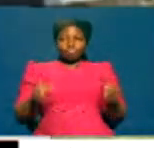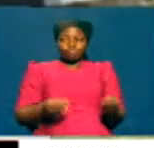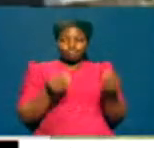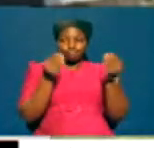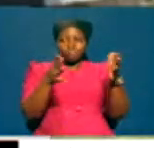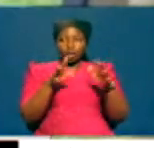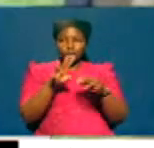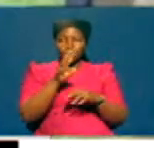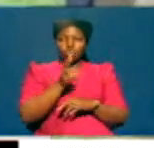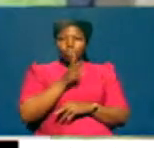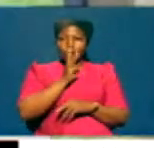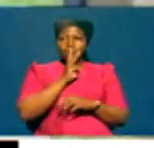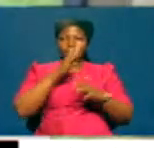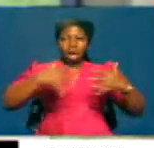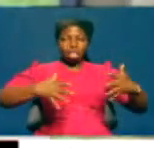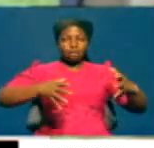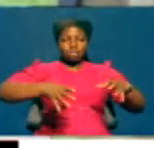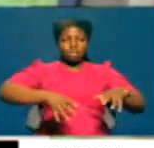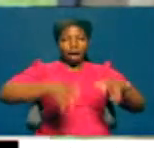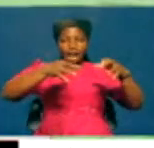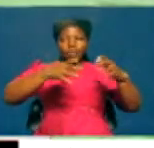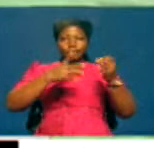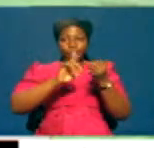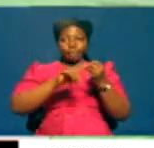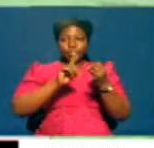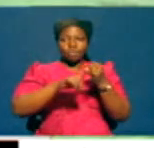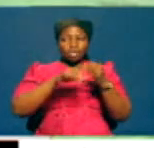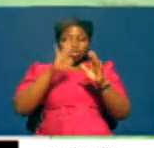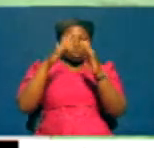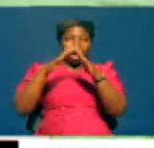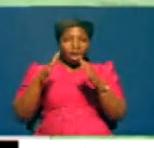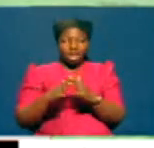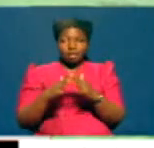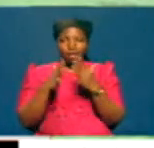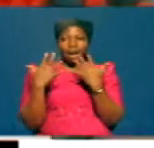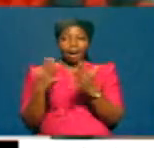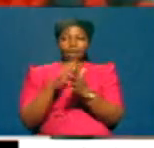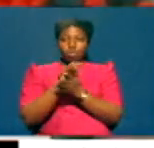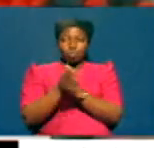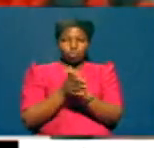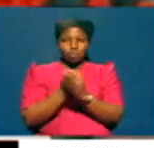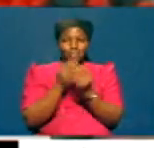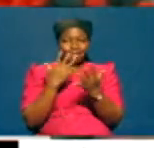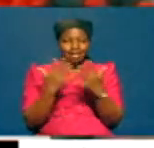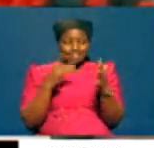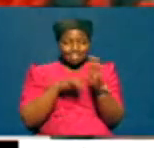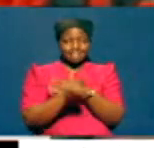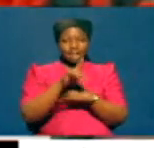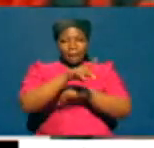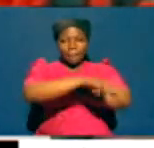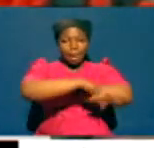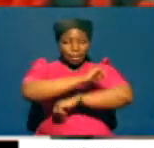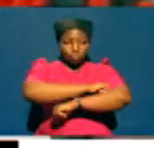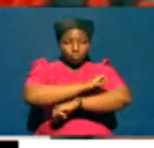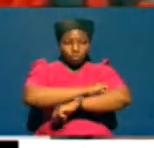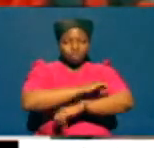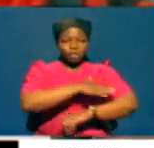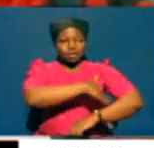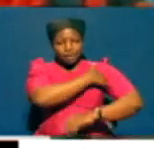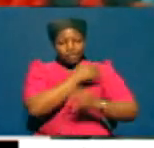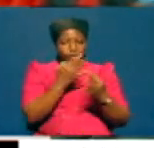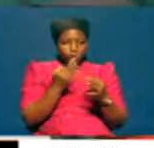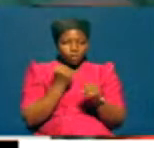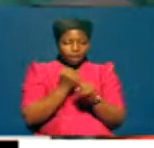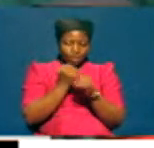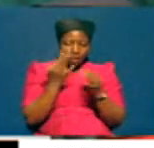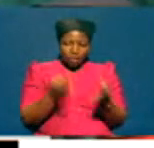tanks, toilets, and hand washing machines at Nyandochi Ibere Primary School in Burabu, Aqua Clara Chief Operations Officer Peter